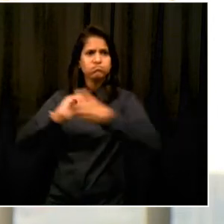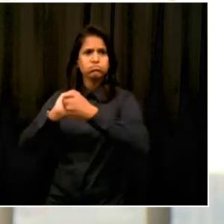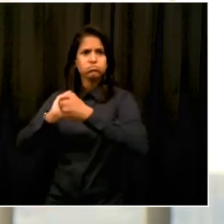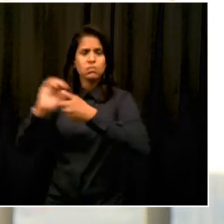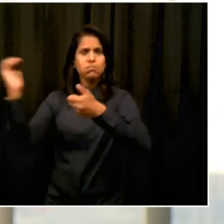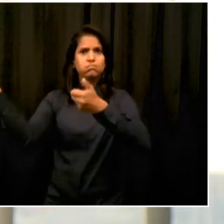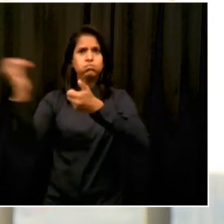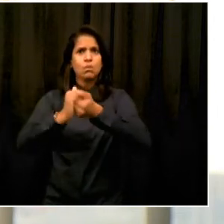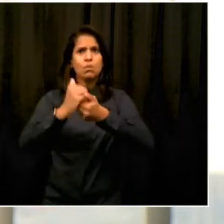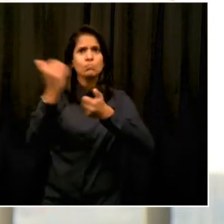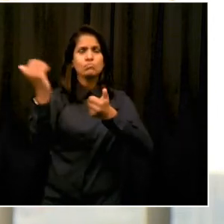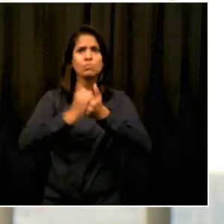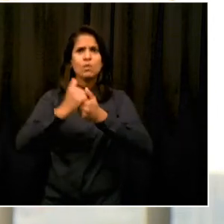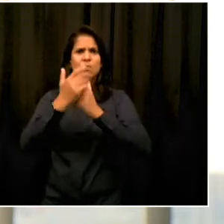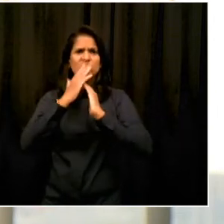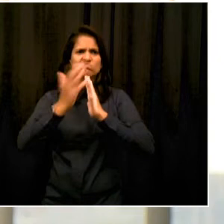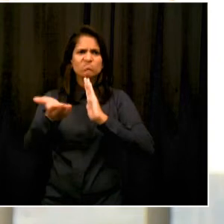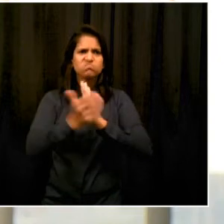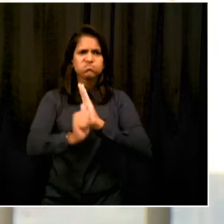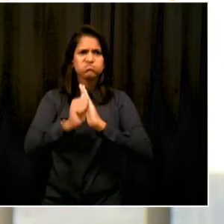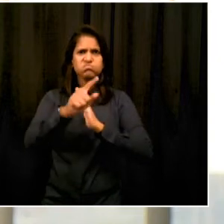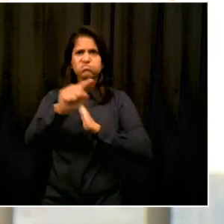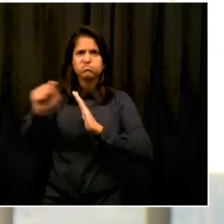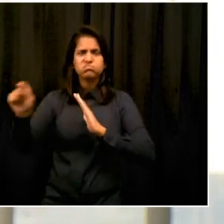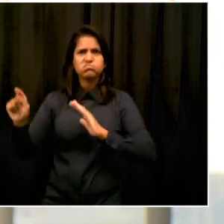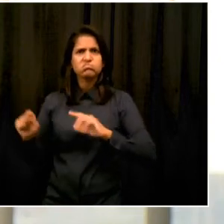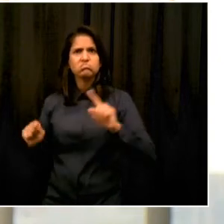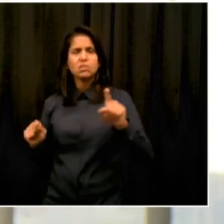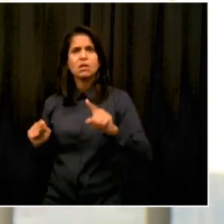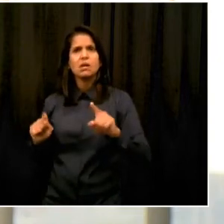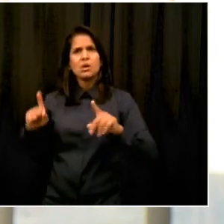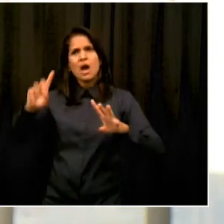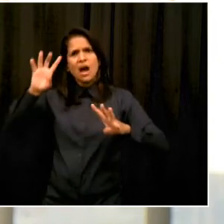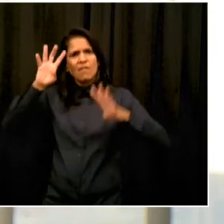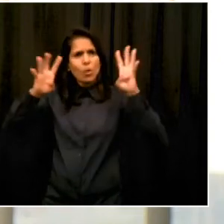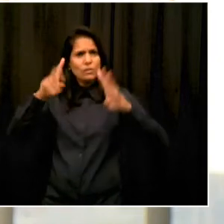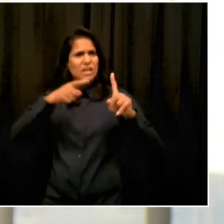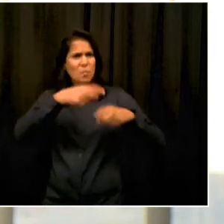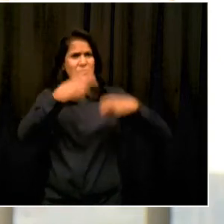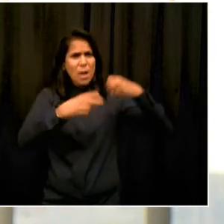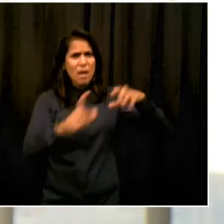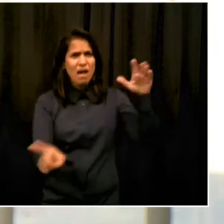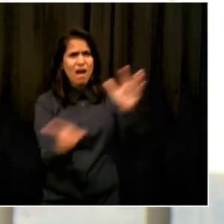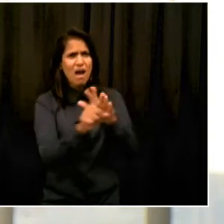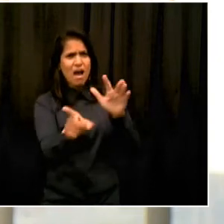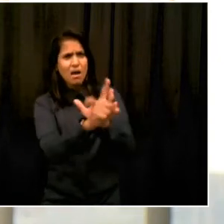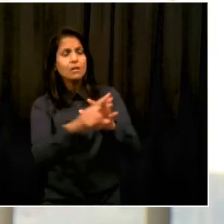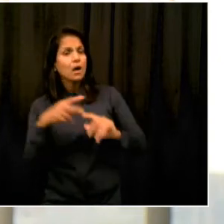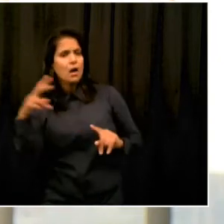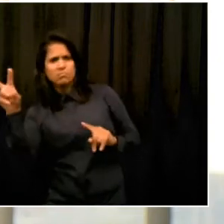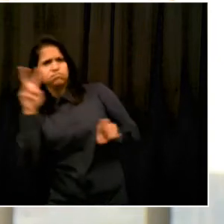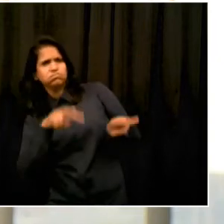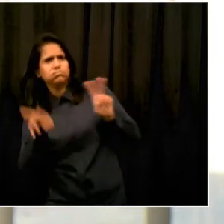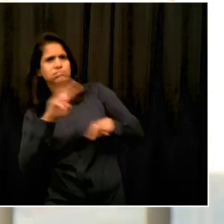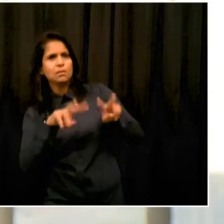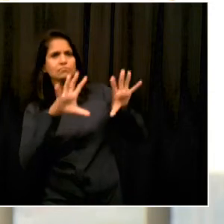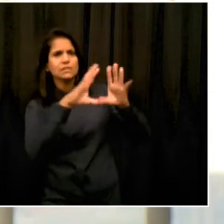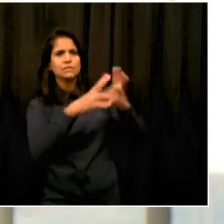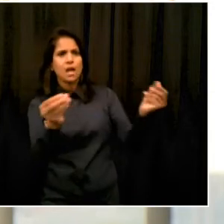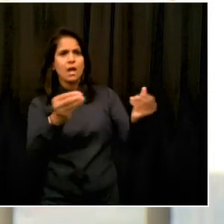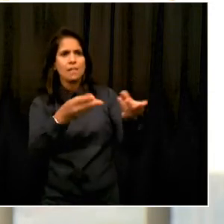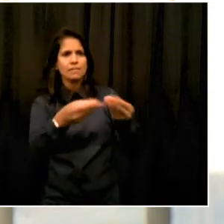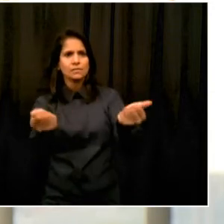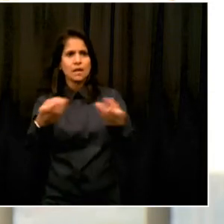the healthcare crisis. The whole world needs answers to the coronavirus crisis, but also how we prepare to stop